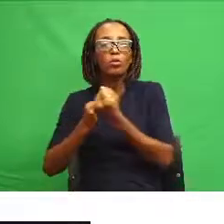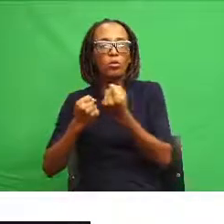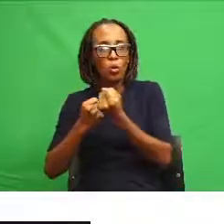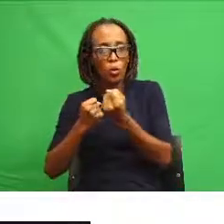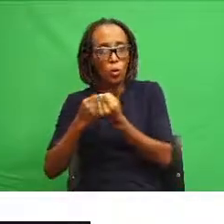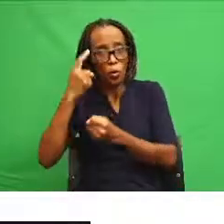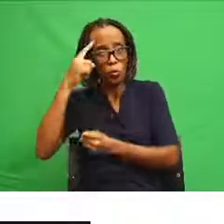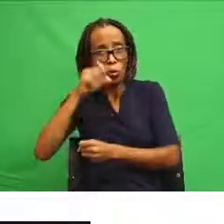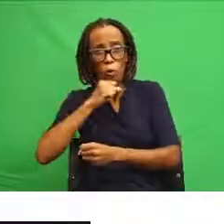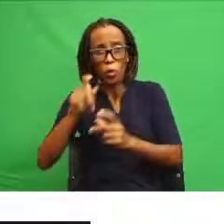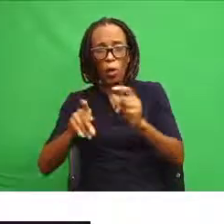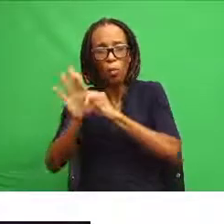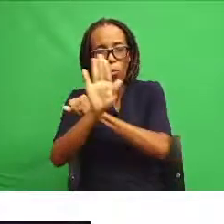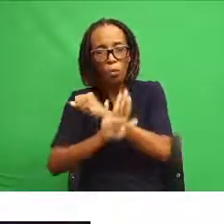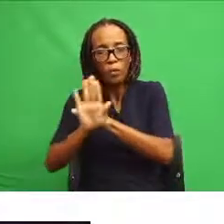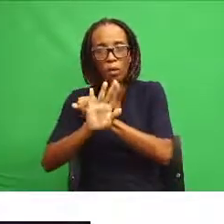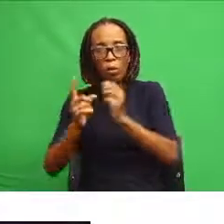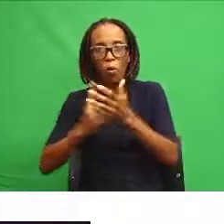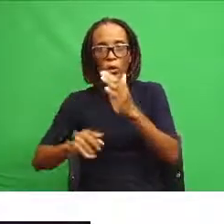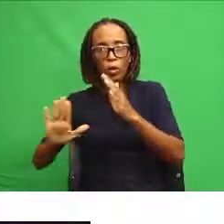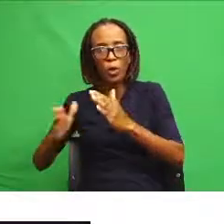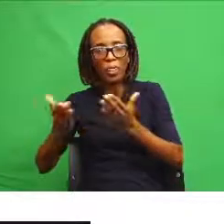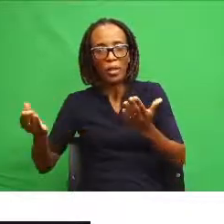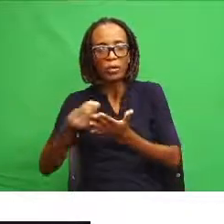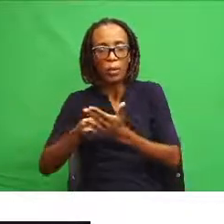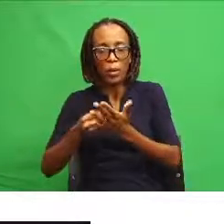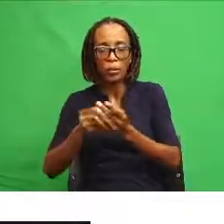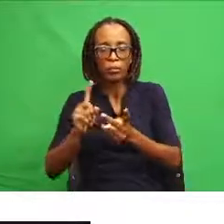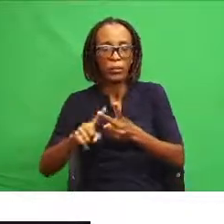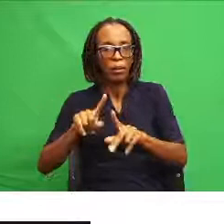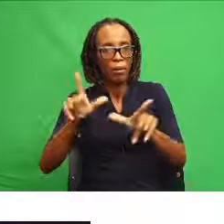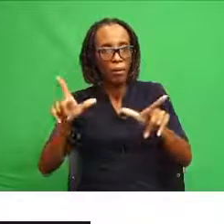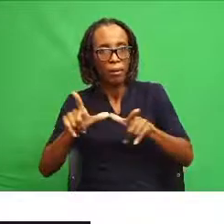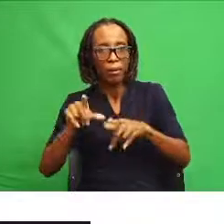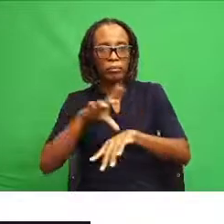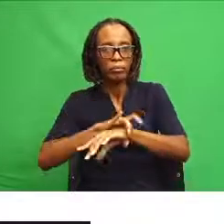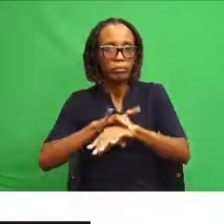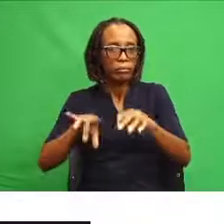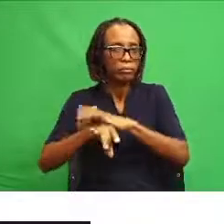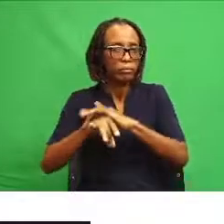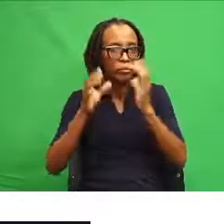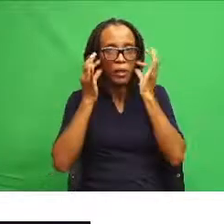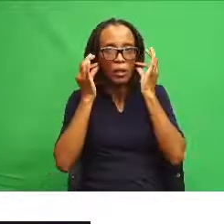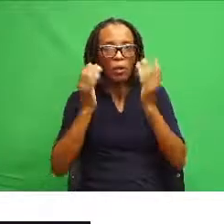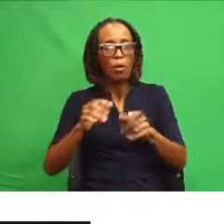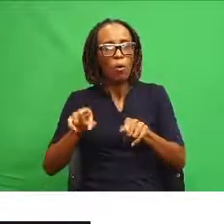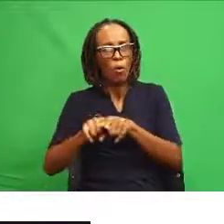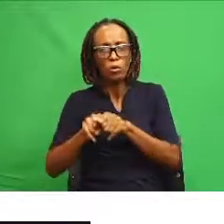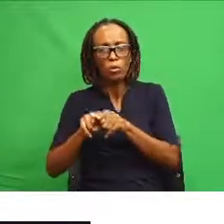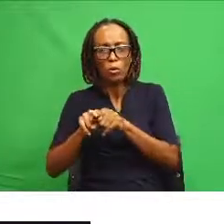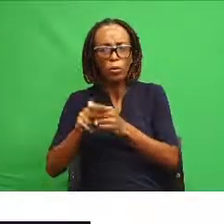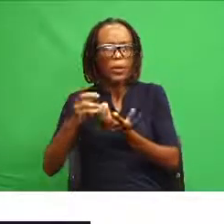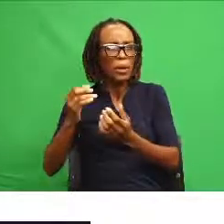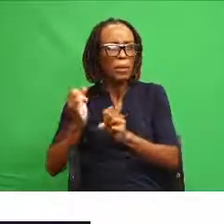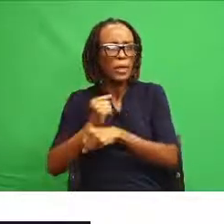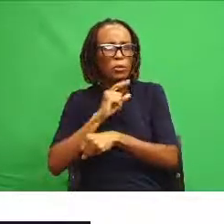older persons to protect their assets as well as to provide protection against scams and